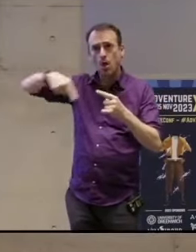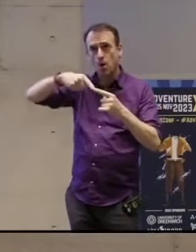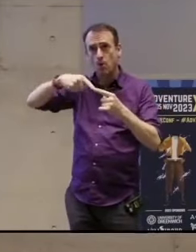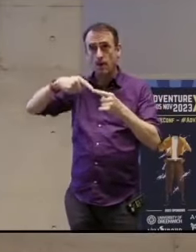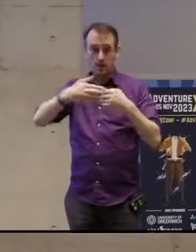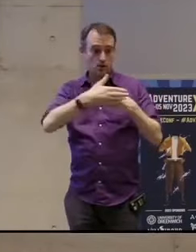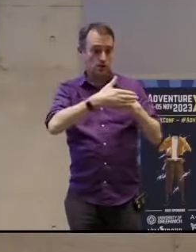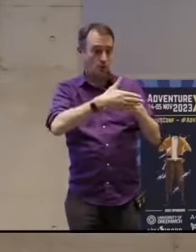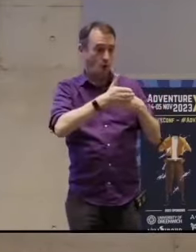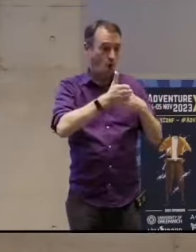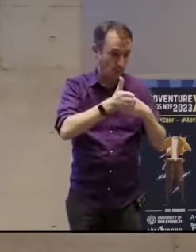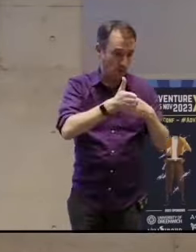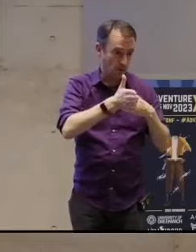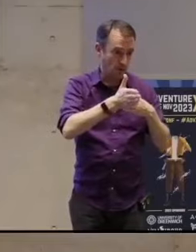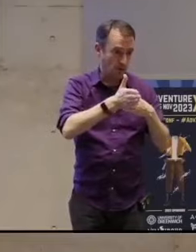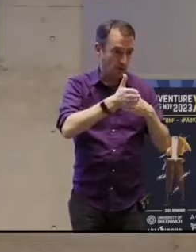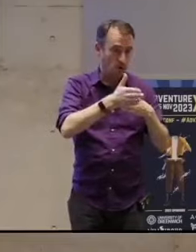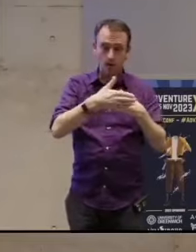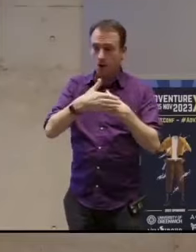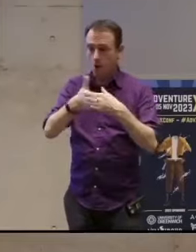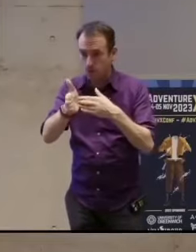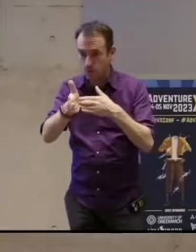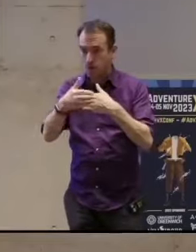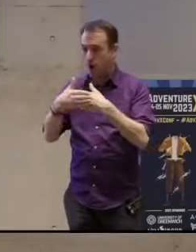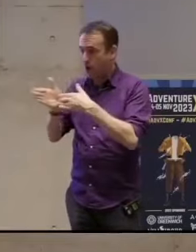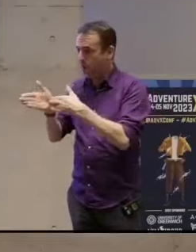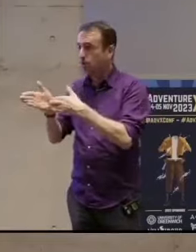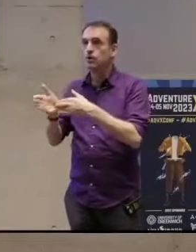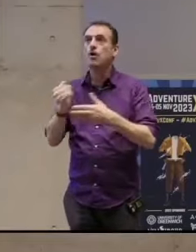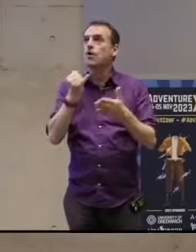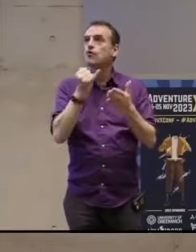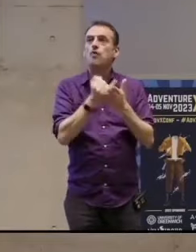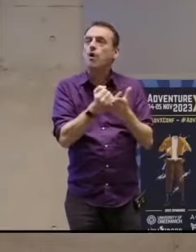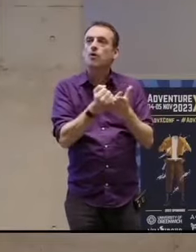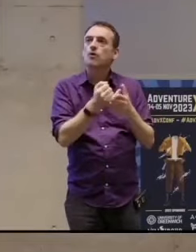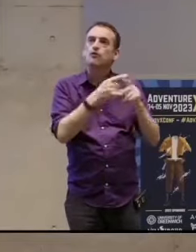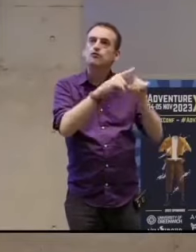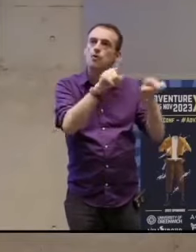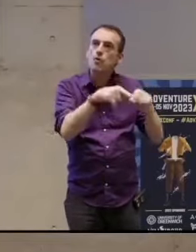leads back to the wrong room, leads back to a hall closet to kind of